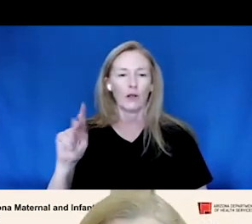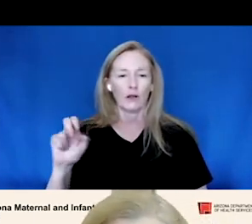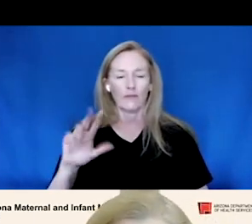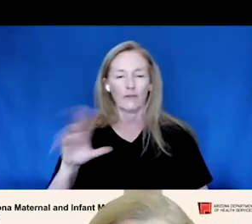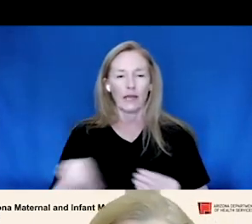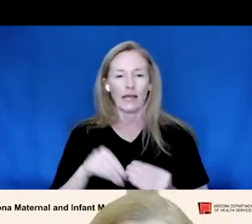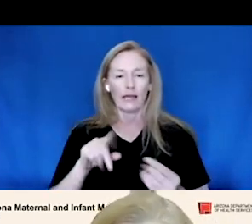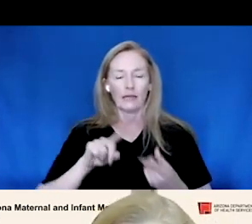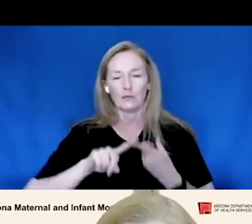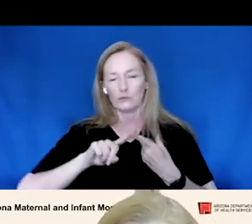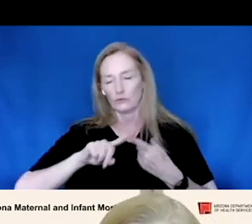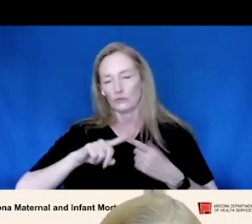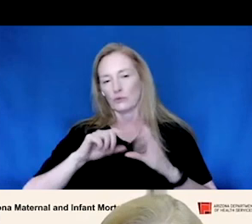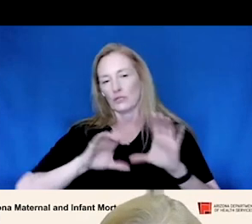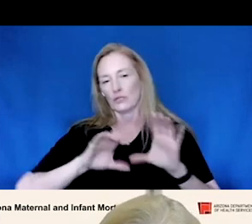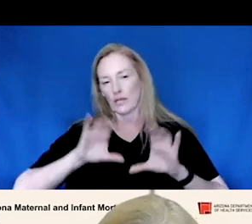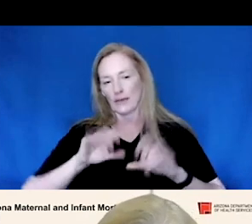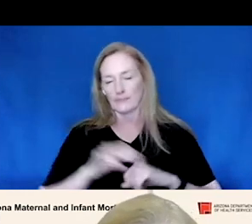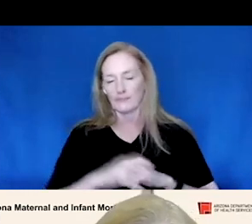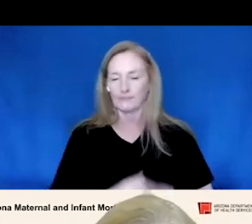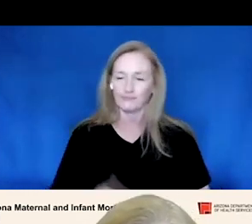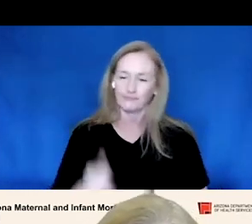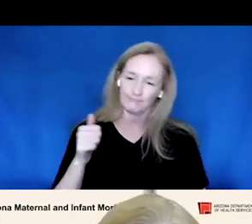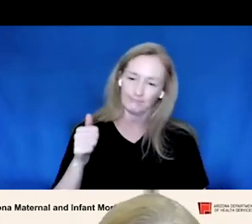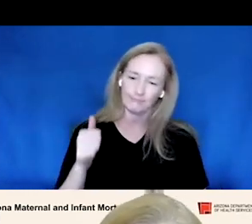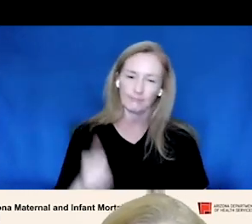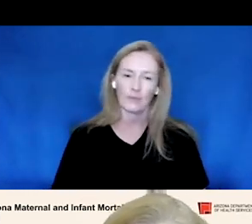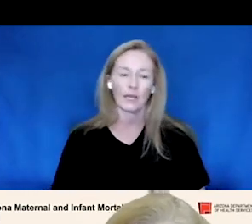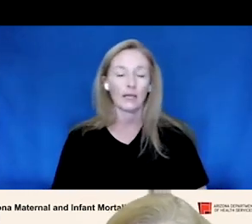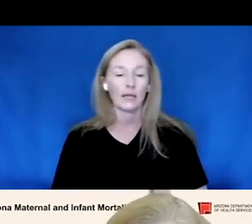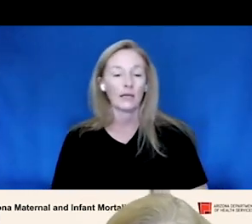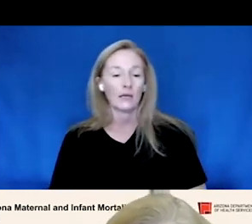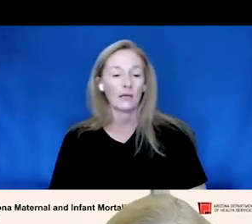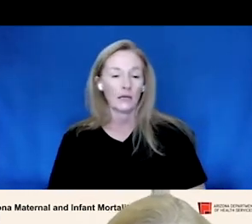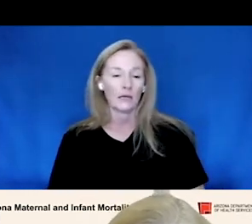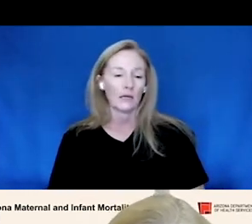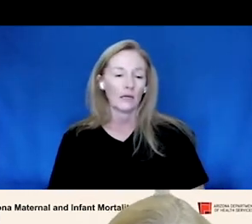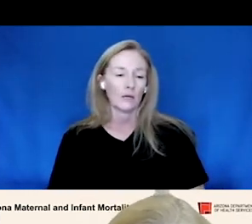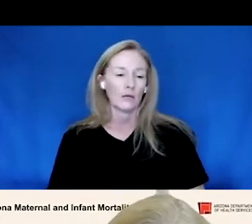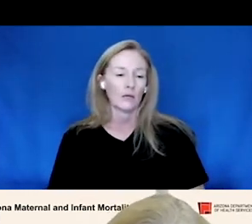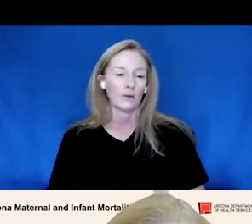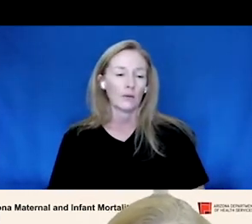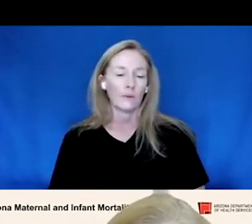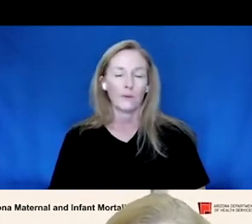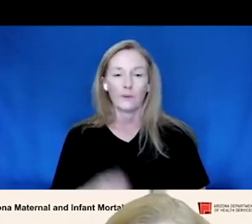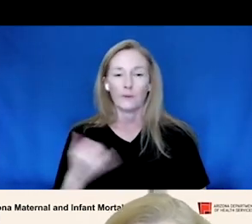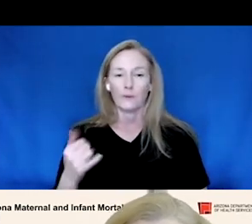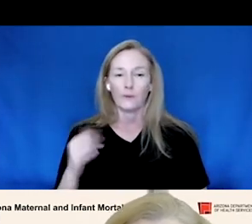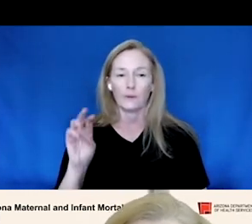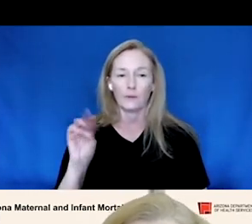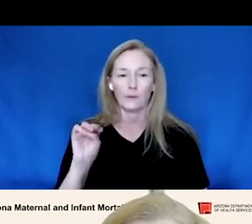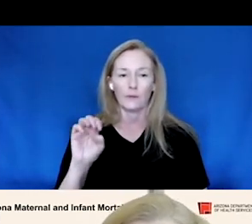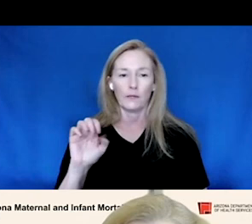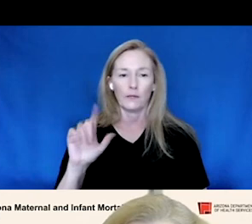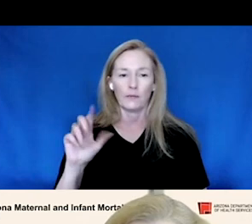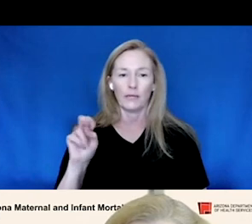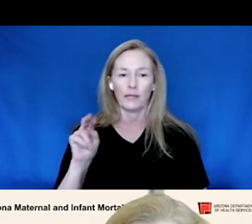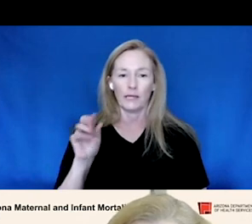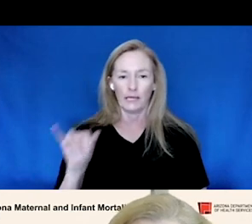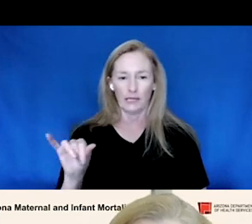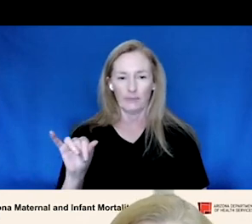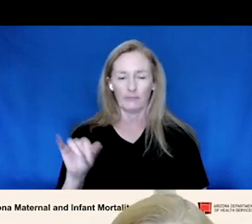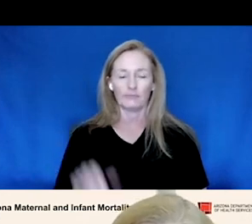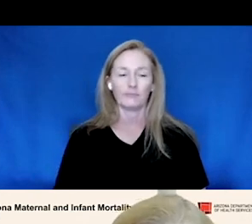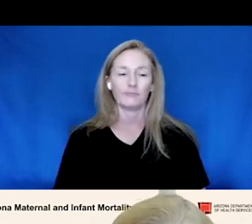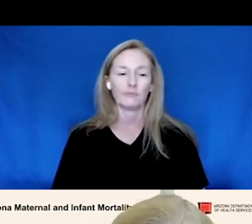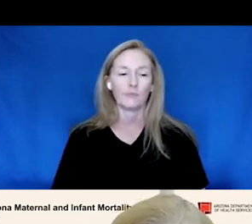Thank you, Alita. Now we're going to transition back for a question for Melanie. How can we help more families